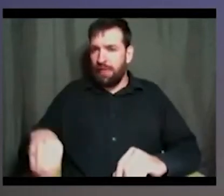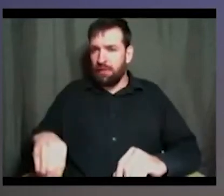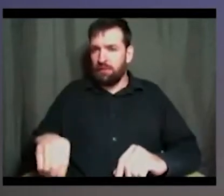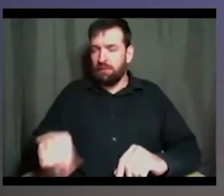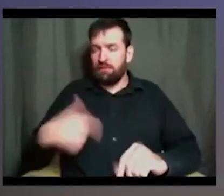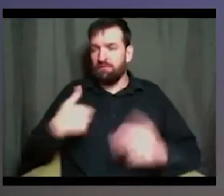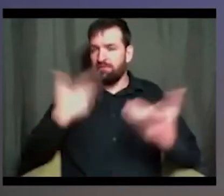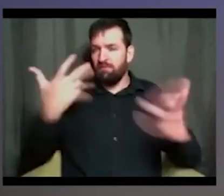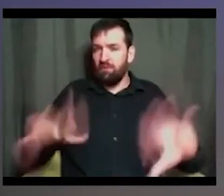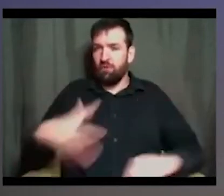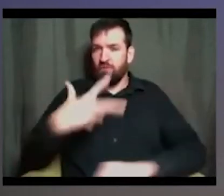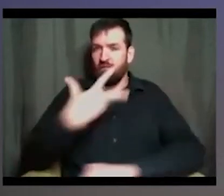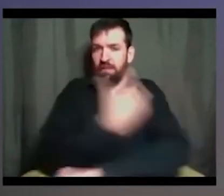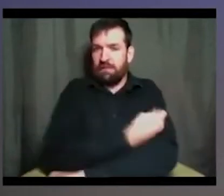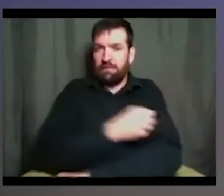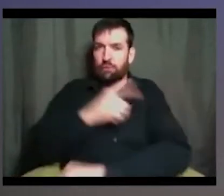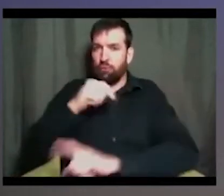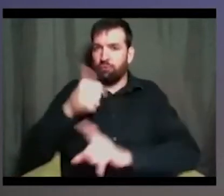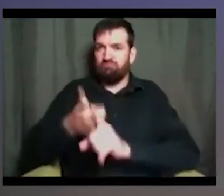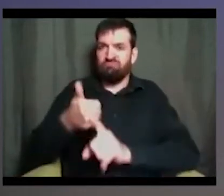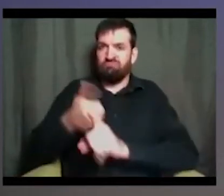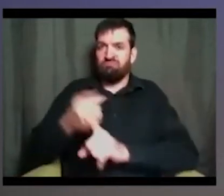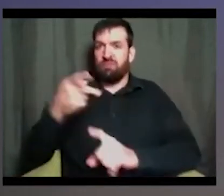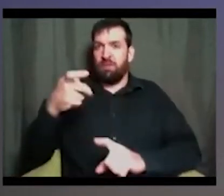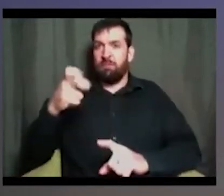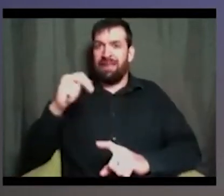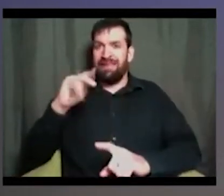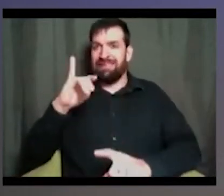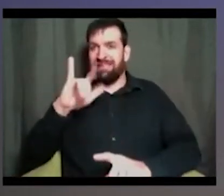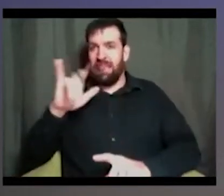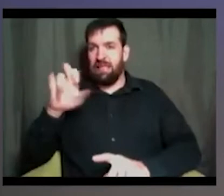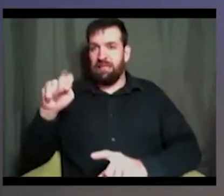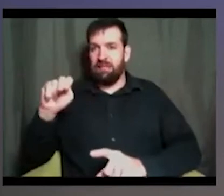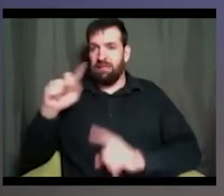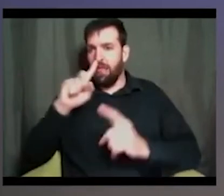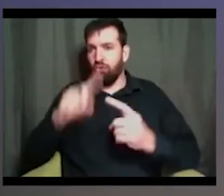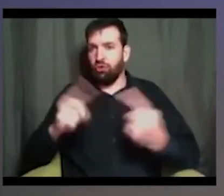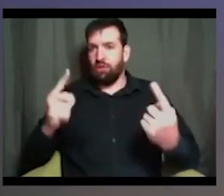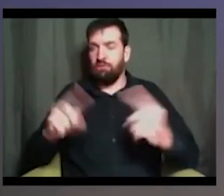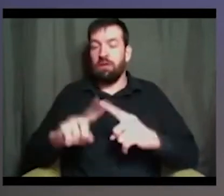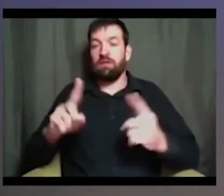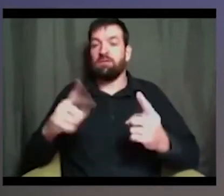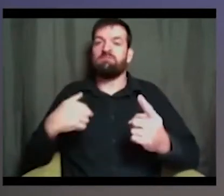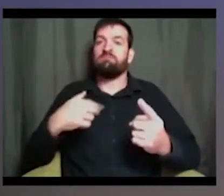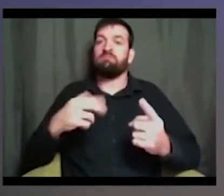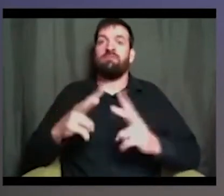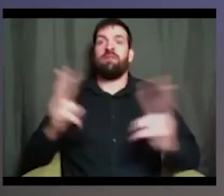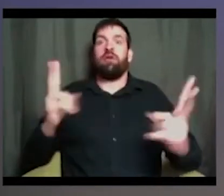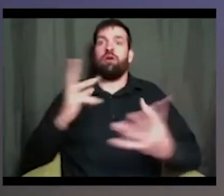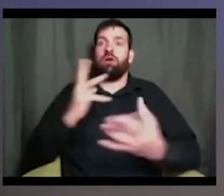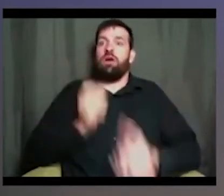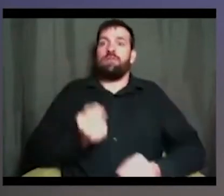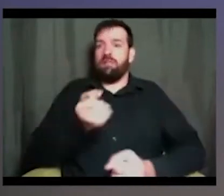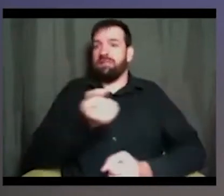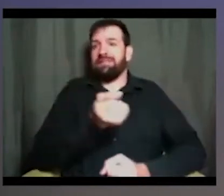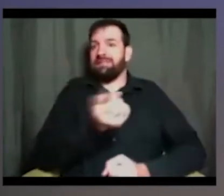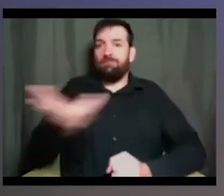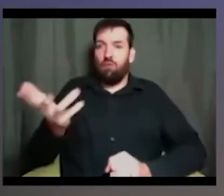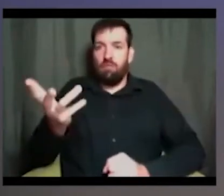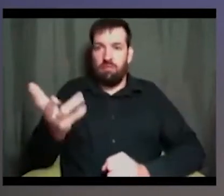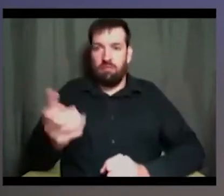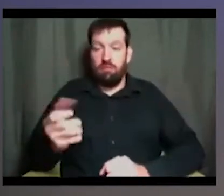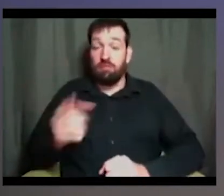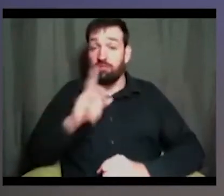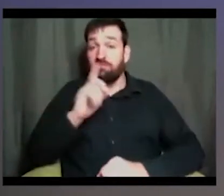have a penicillin allergy, but I am very confident that there's been multiples, and we've had actually